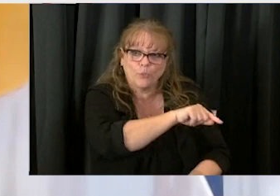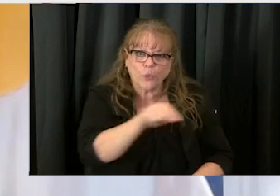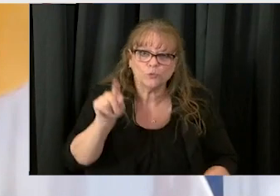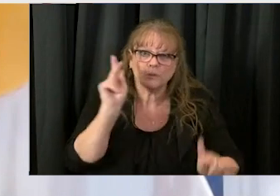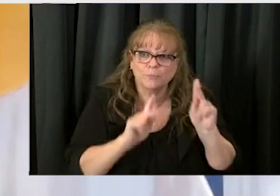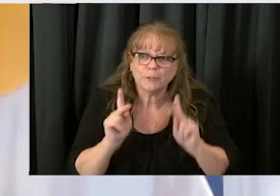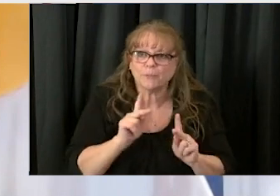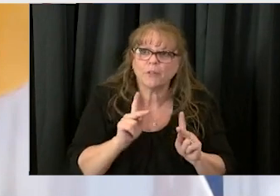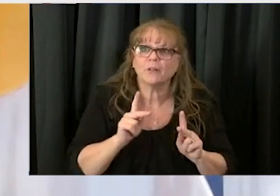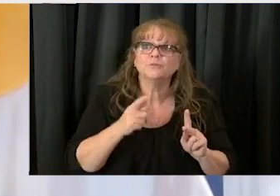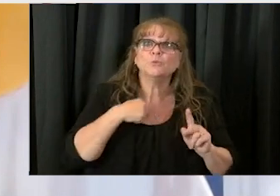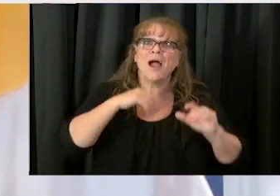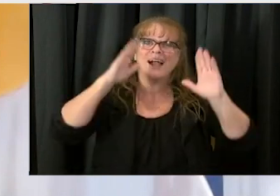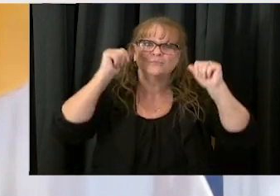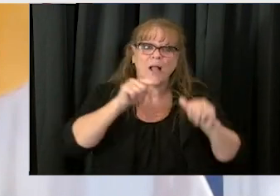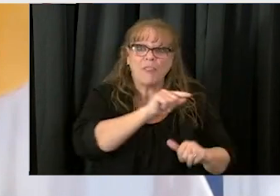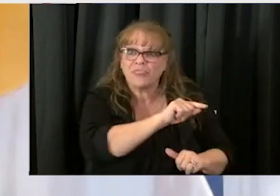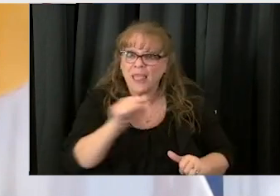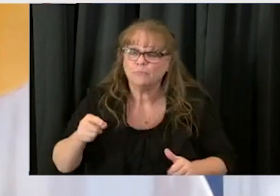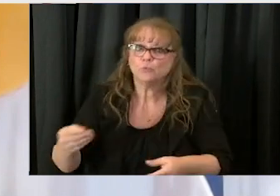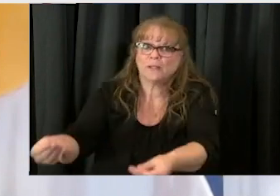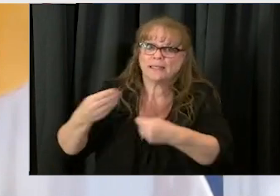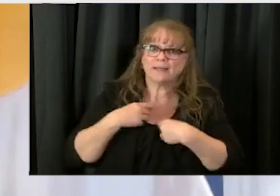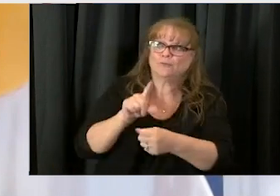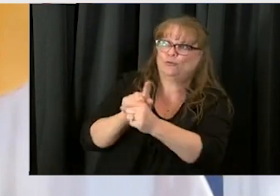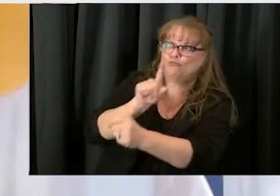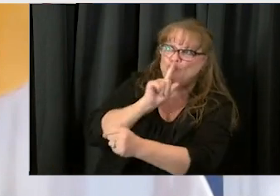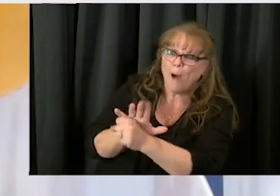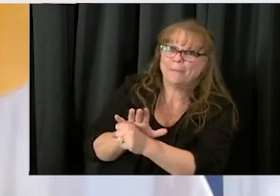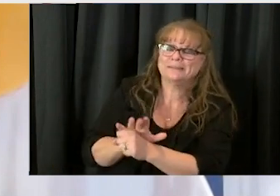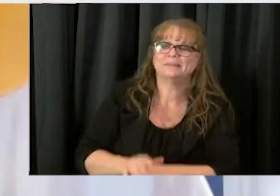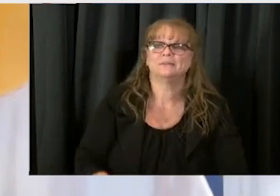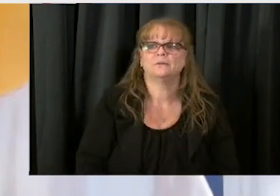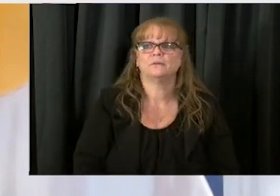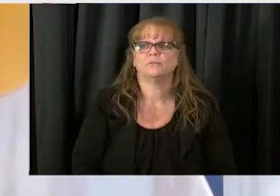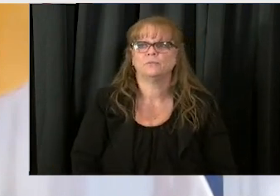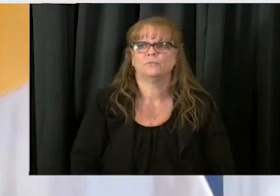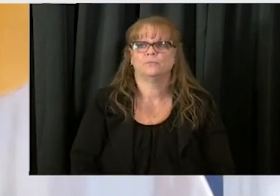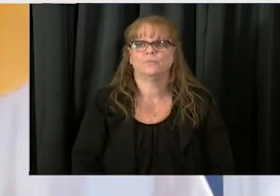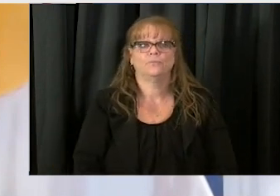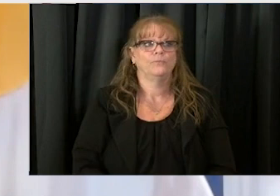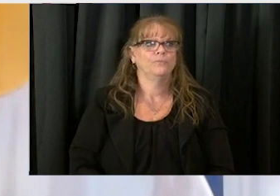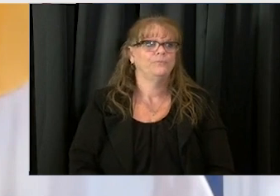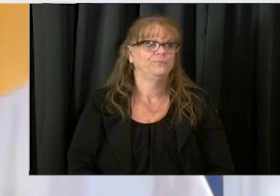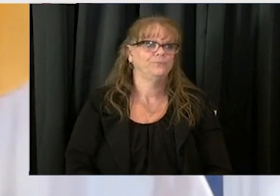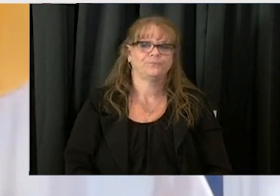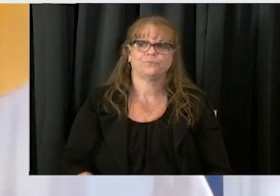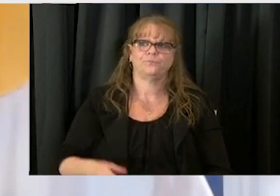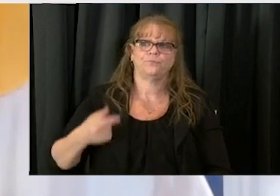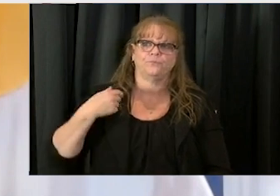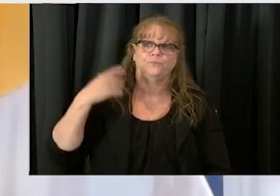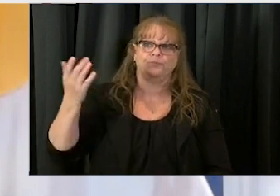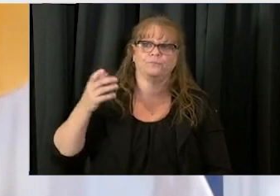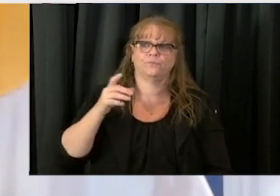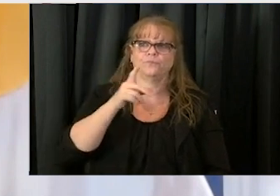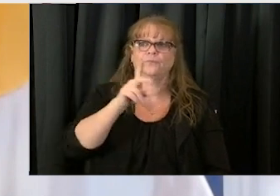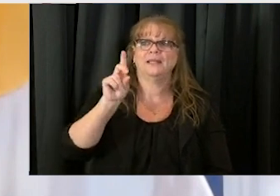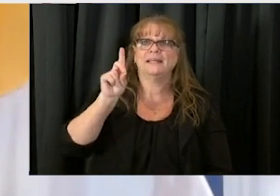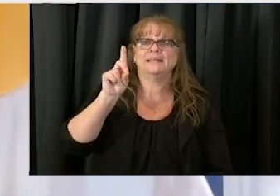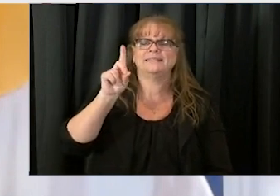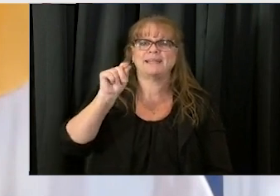Hi, it's Jessica Seaman with the Denver Post. You said that Colorado has received